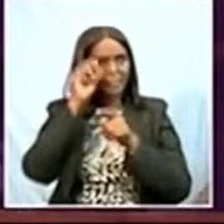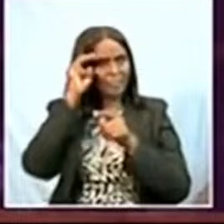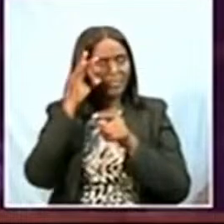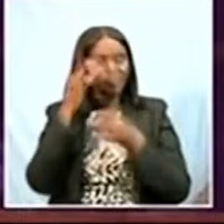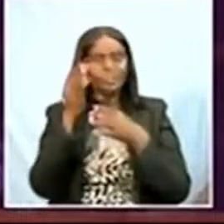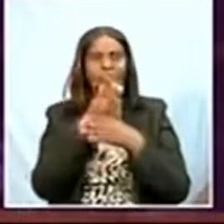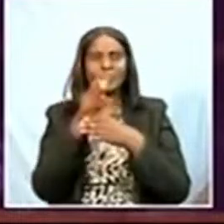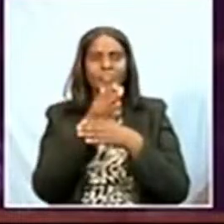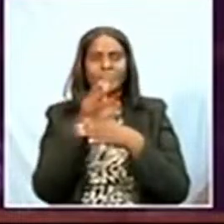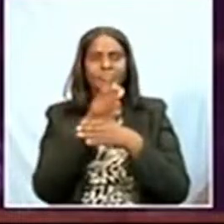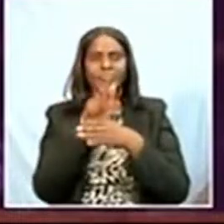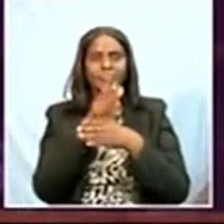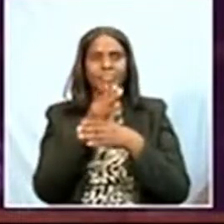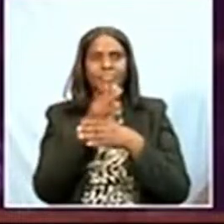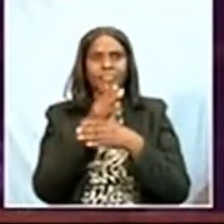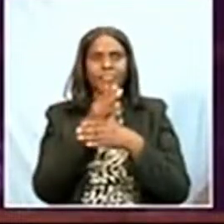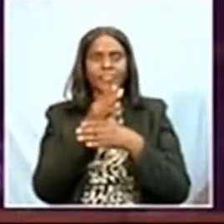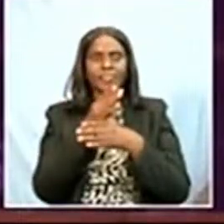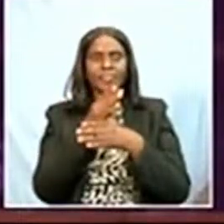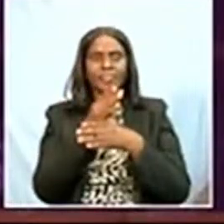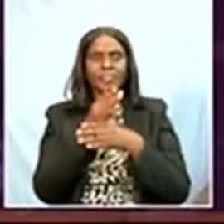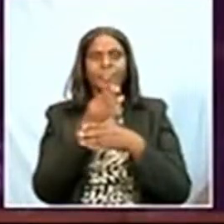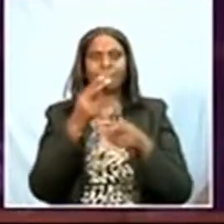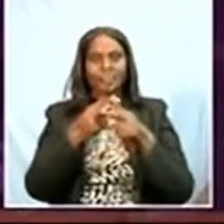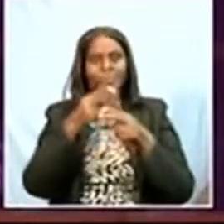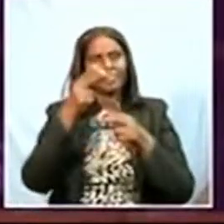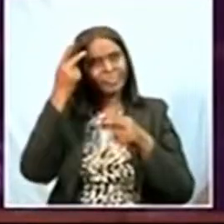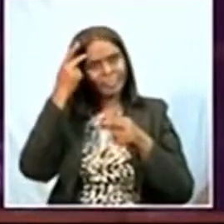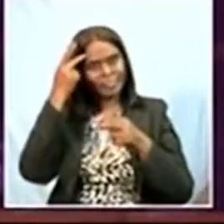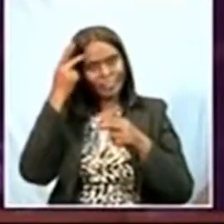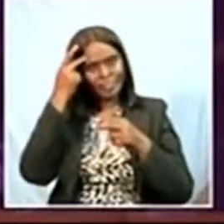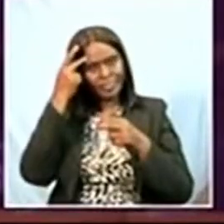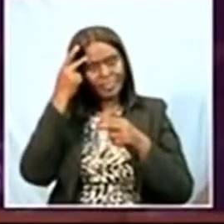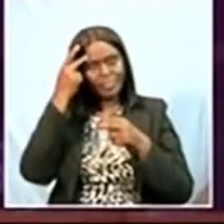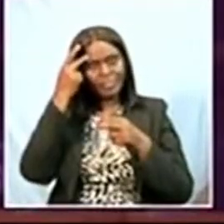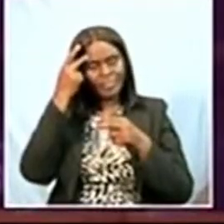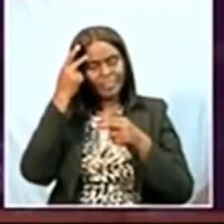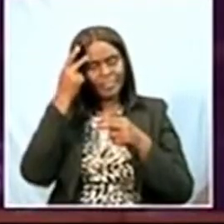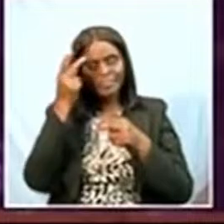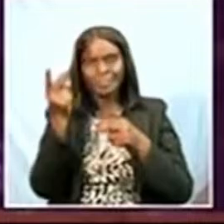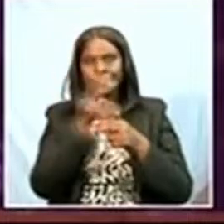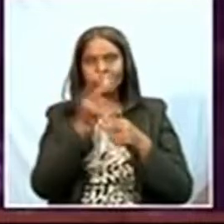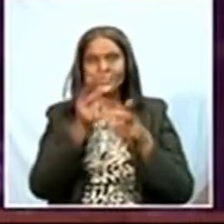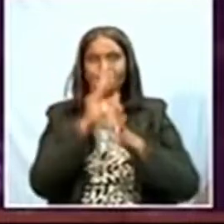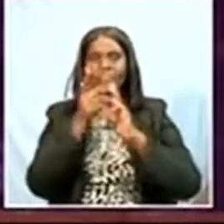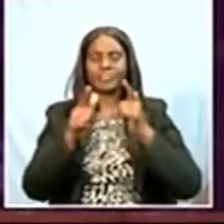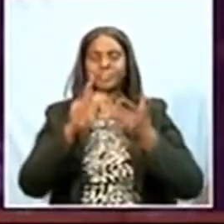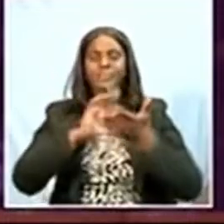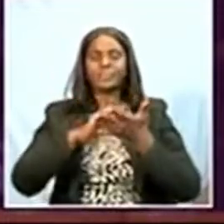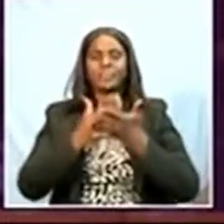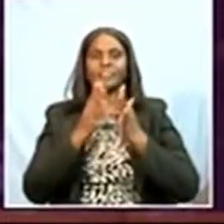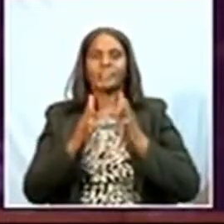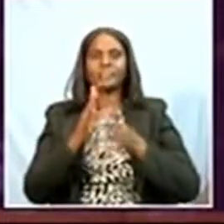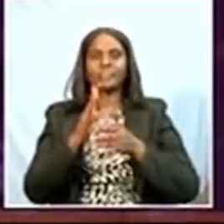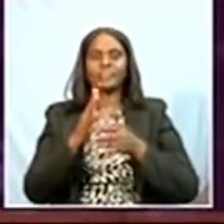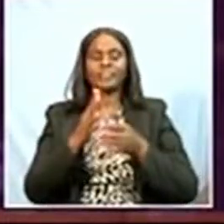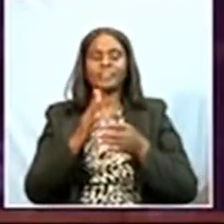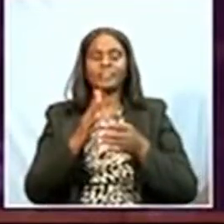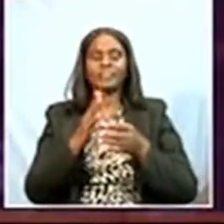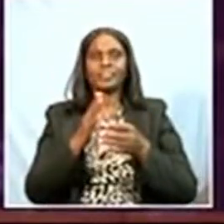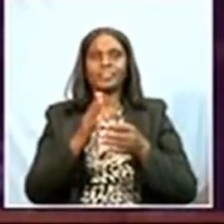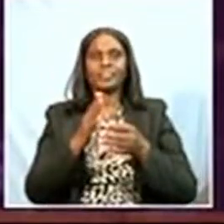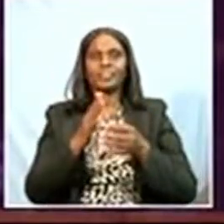of Commerce, Trade. My name is Paul Sentindov on behalf of the two sign language interpreters, Joe,